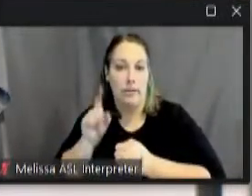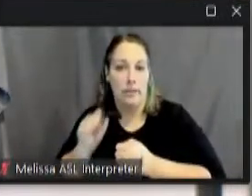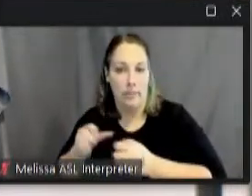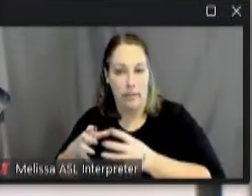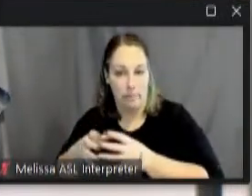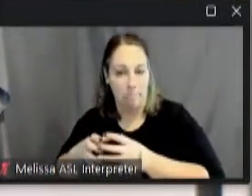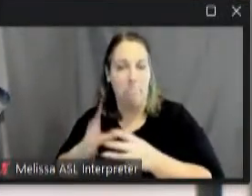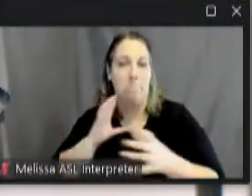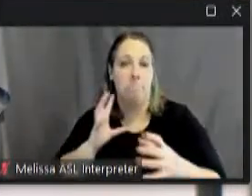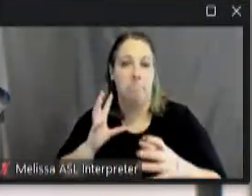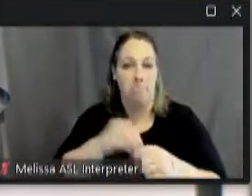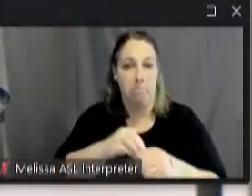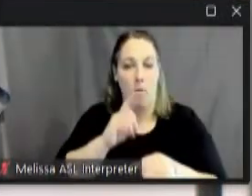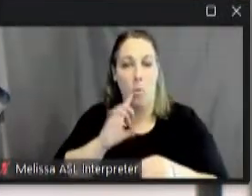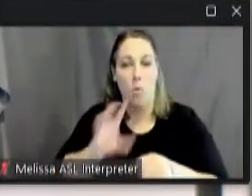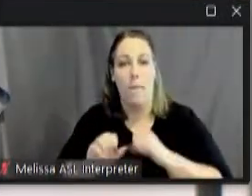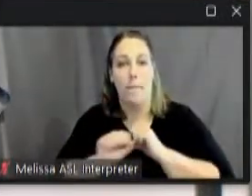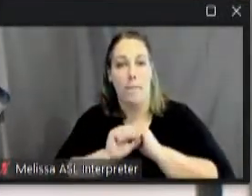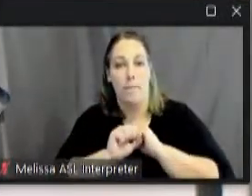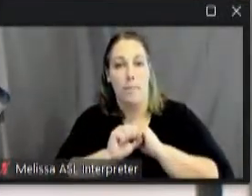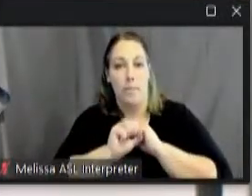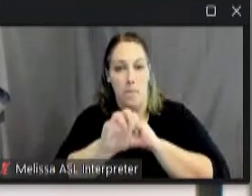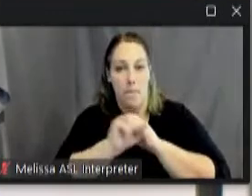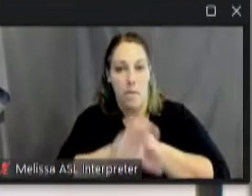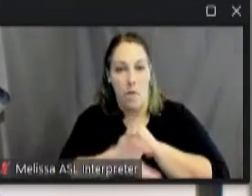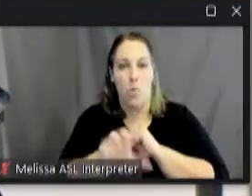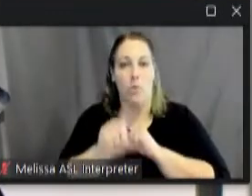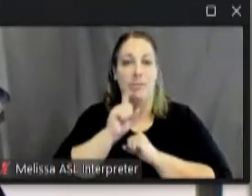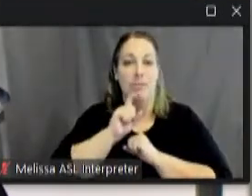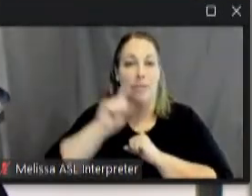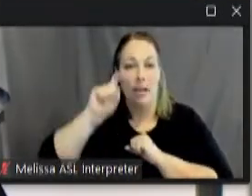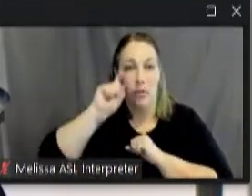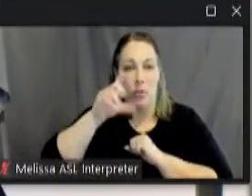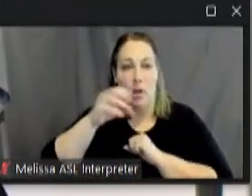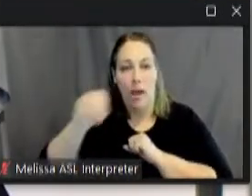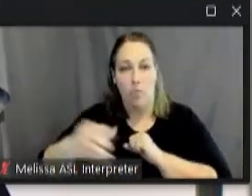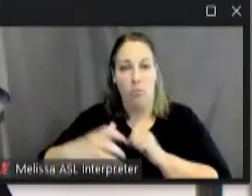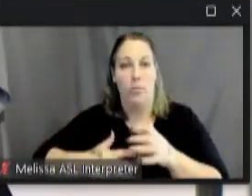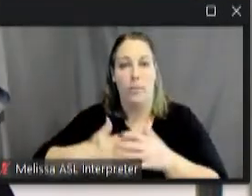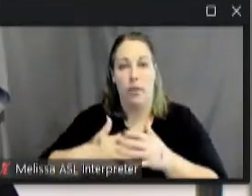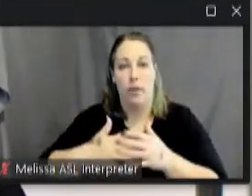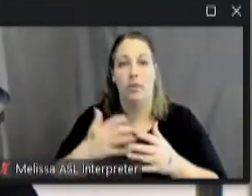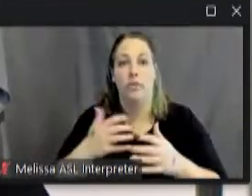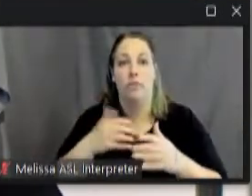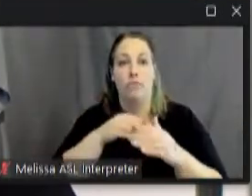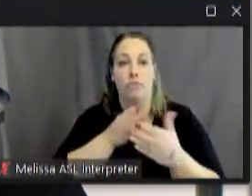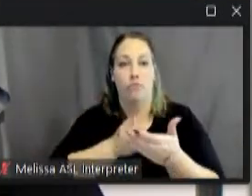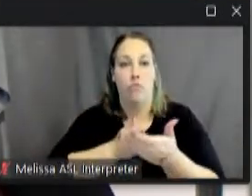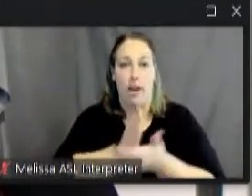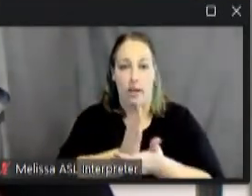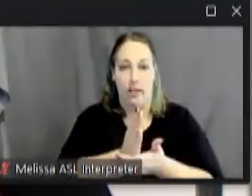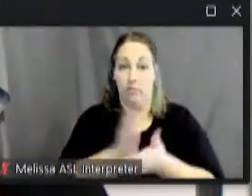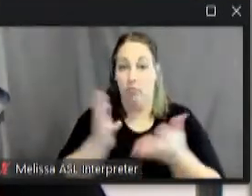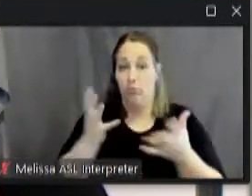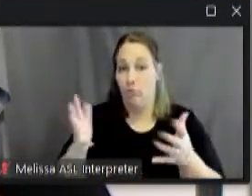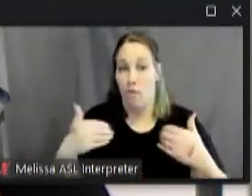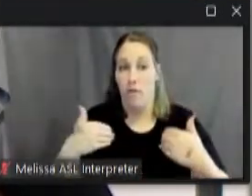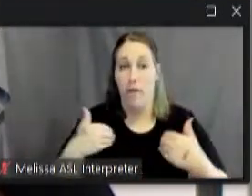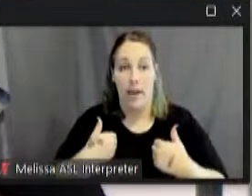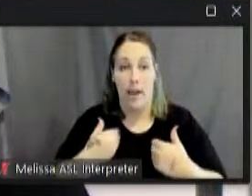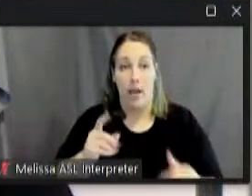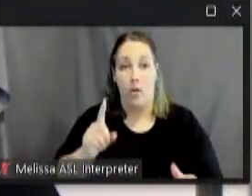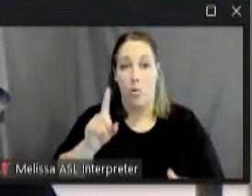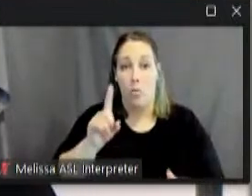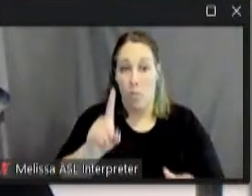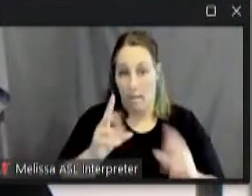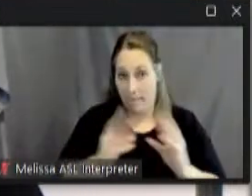to promote sexual and reproductive rights, and we already had 1